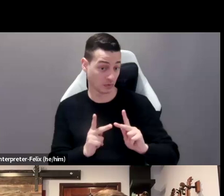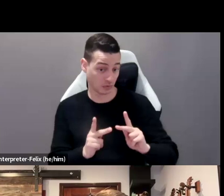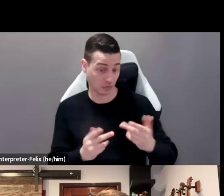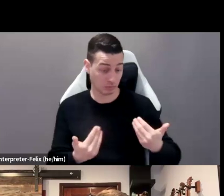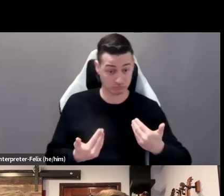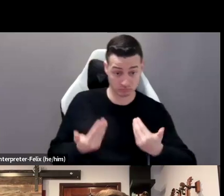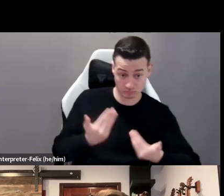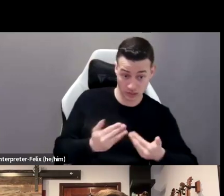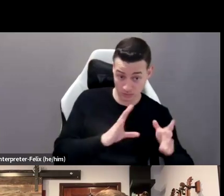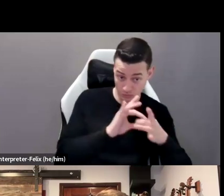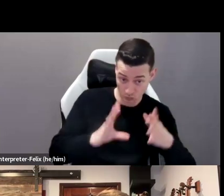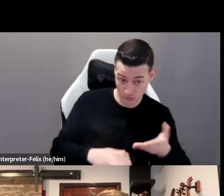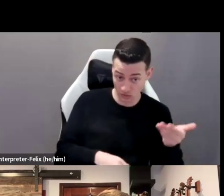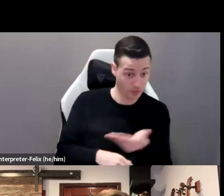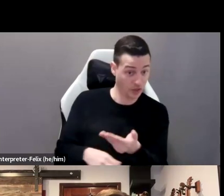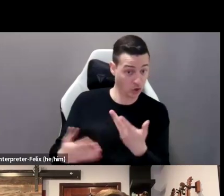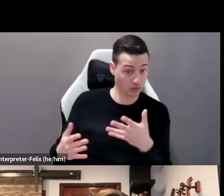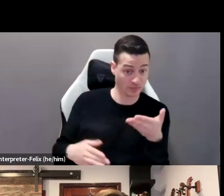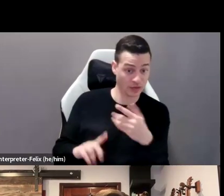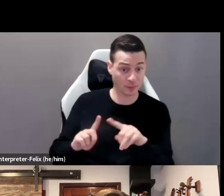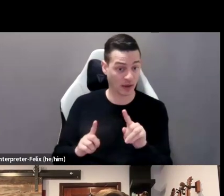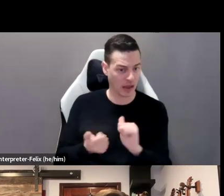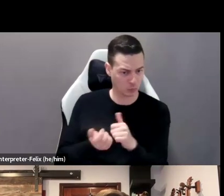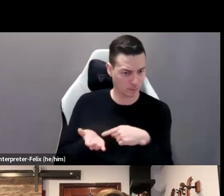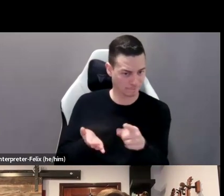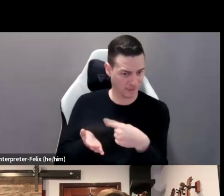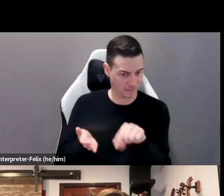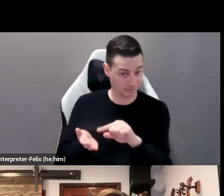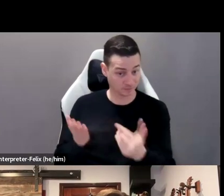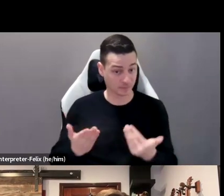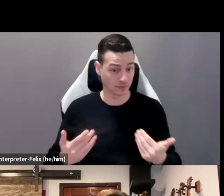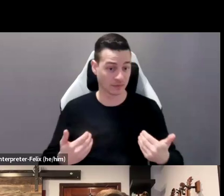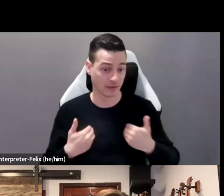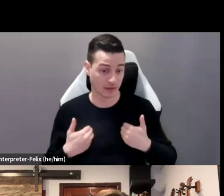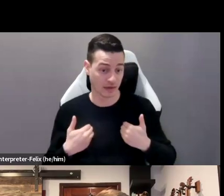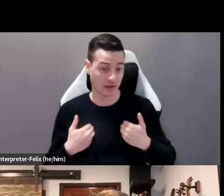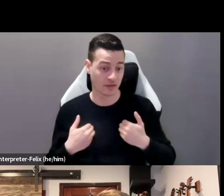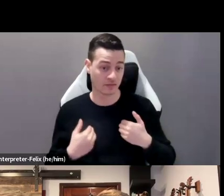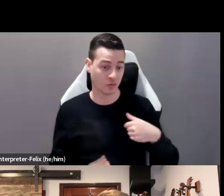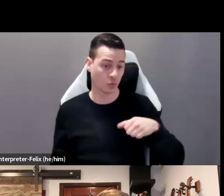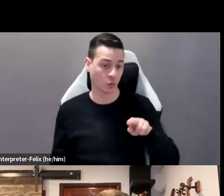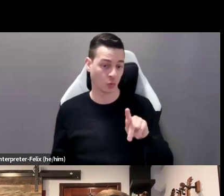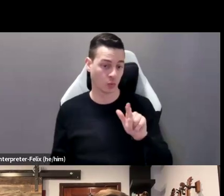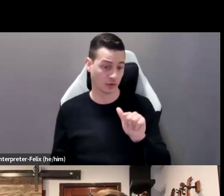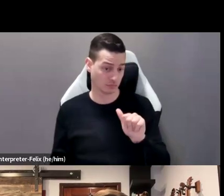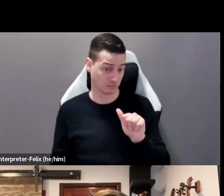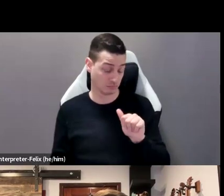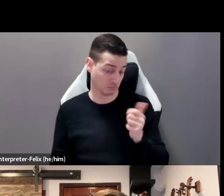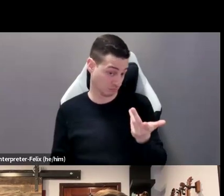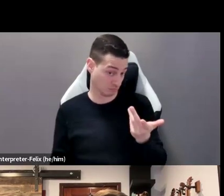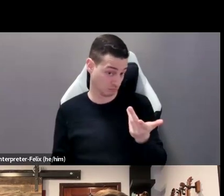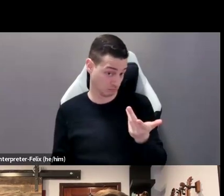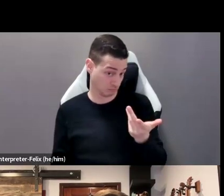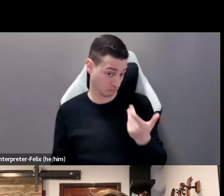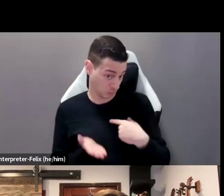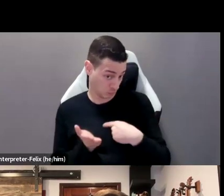Maybe there's some way to funnel some of those monies to them. Maybe they have a quota. right? Why shouldn't they be paid?